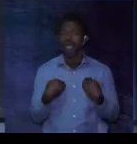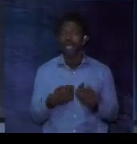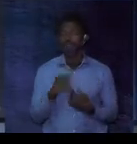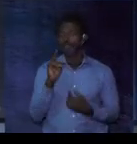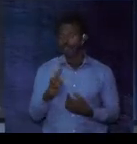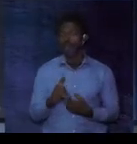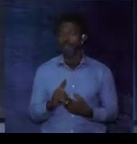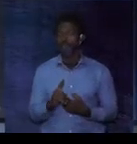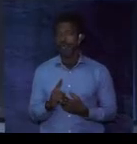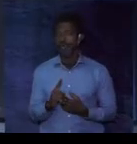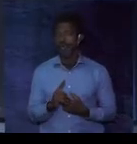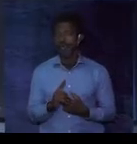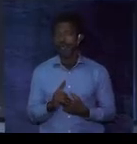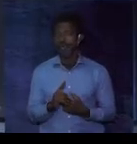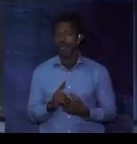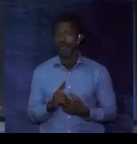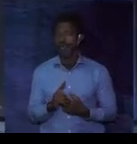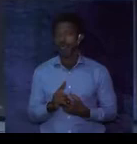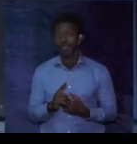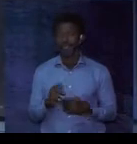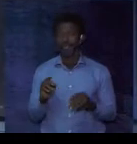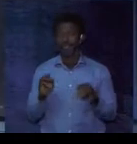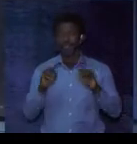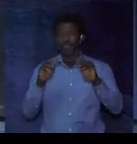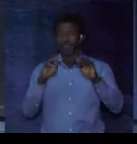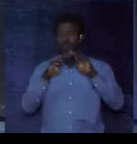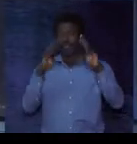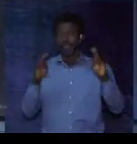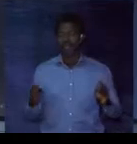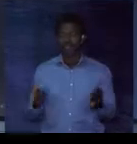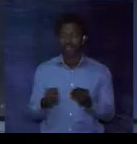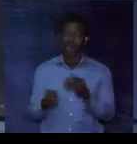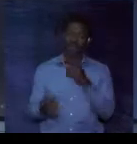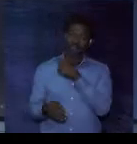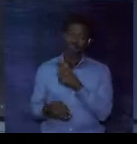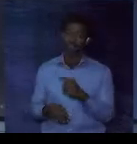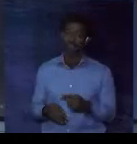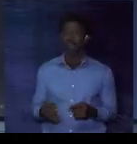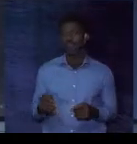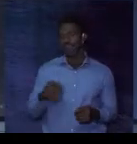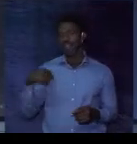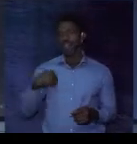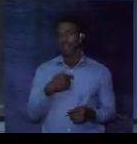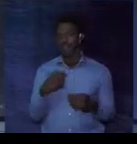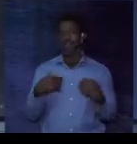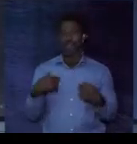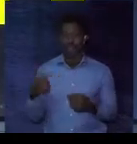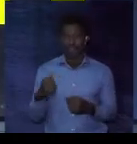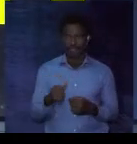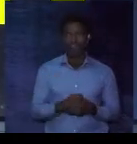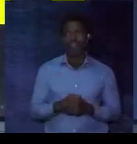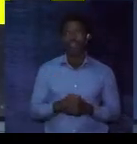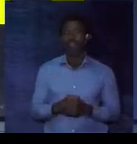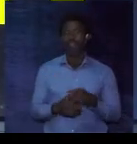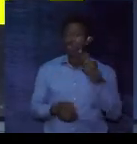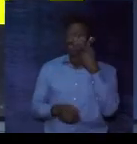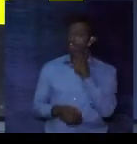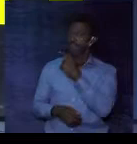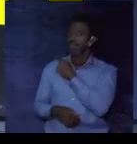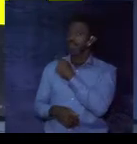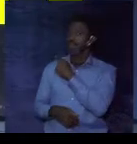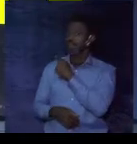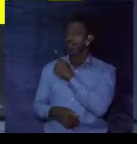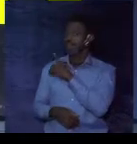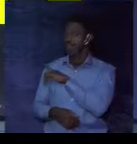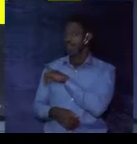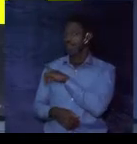ones. I mean, this is a 1 box, so I will use this to represent ones. And you know that when 1 increases, you have tens. And this